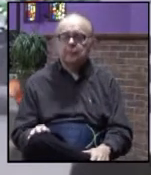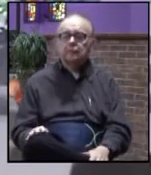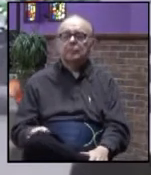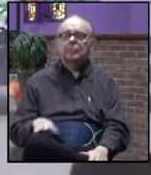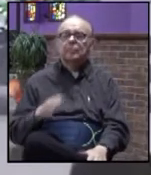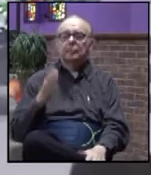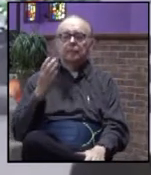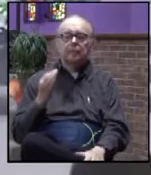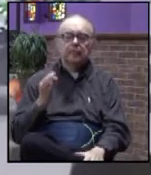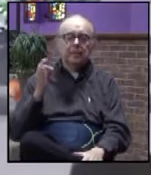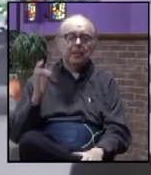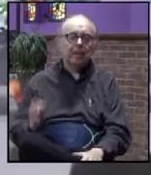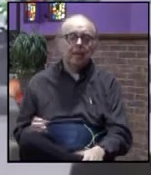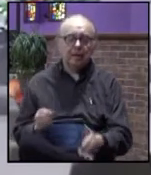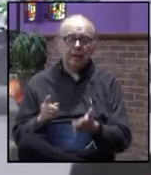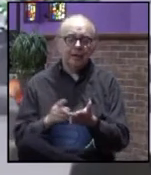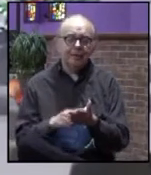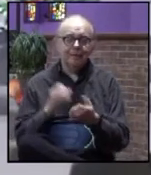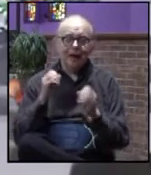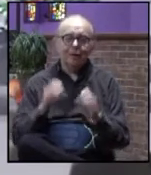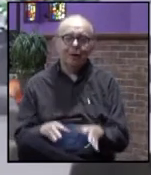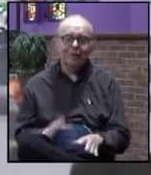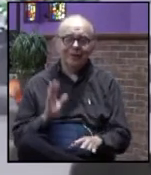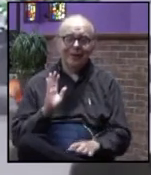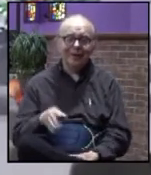Because the pastor sometimes has lost his.